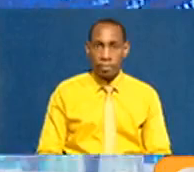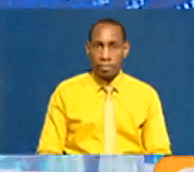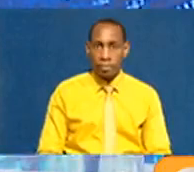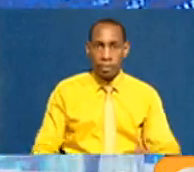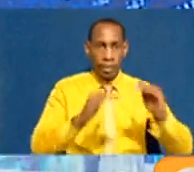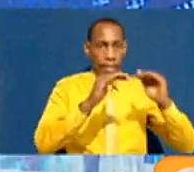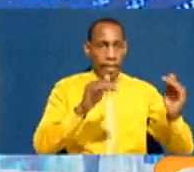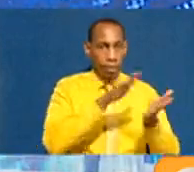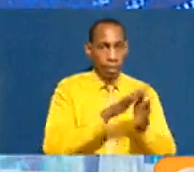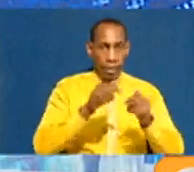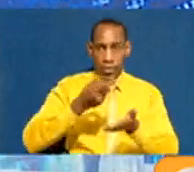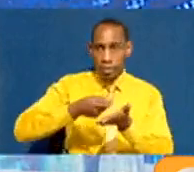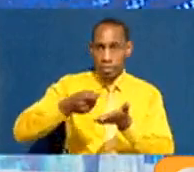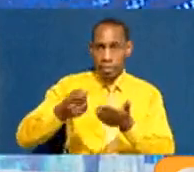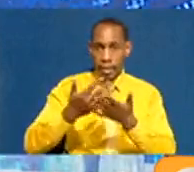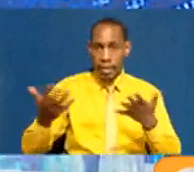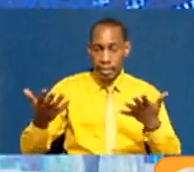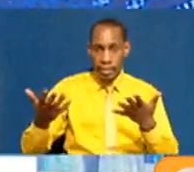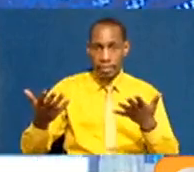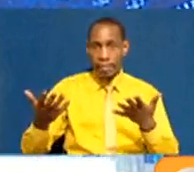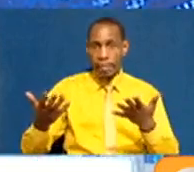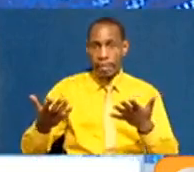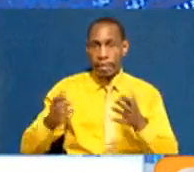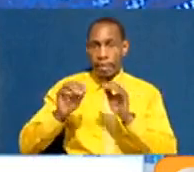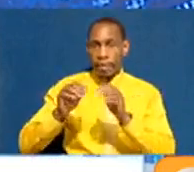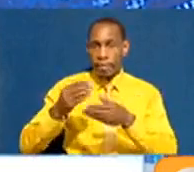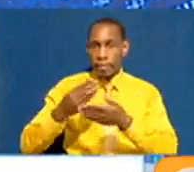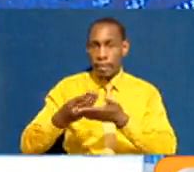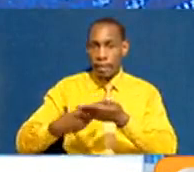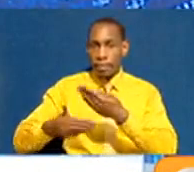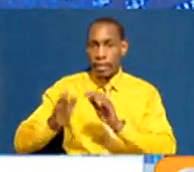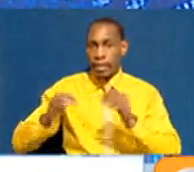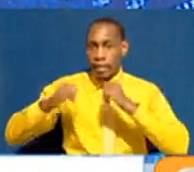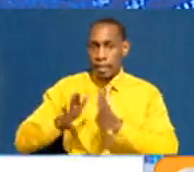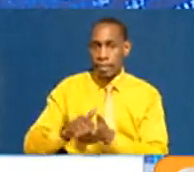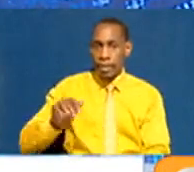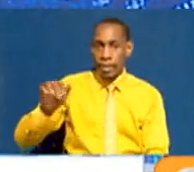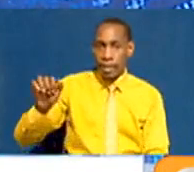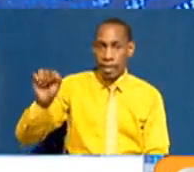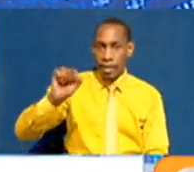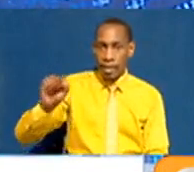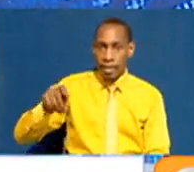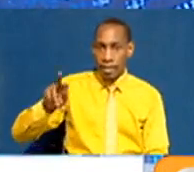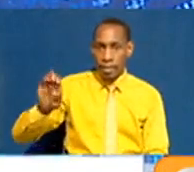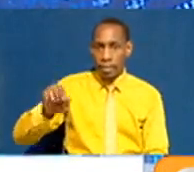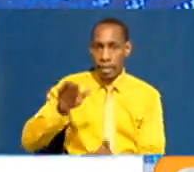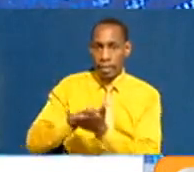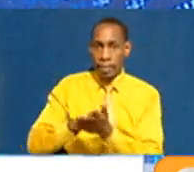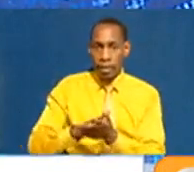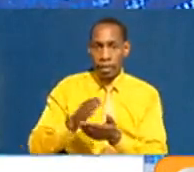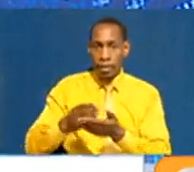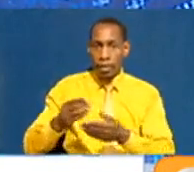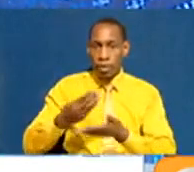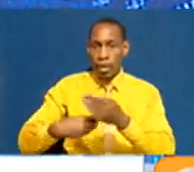And Equity Bank has today signed an assets and liabilities purchase agreement with Spire Bank Limited for the purchase of certain assets